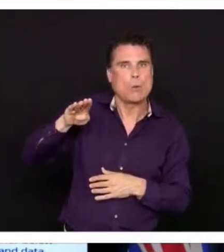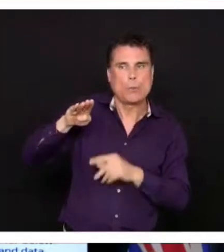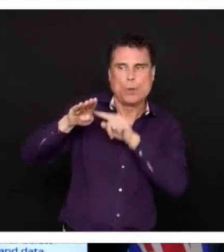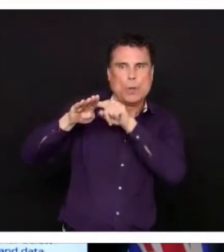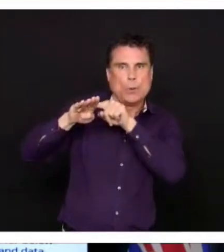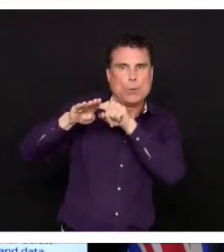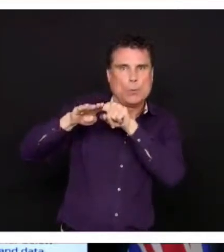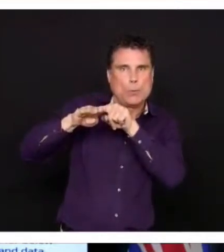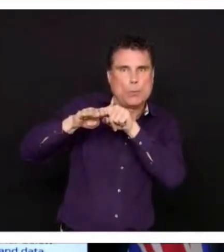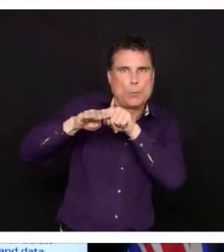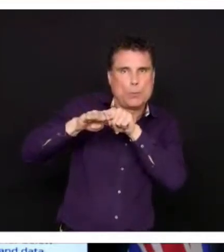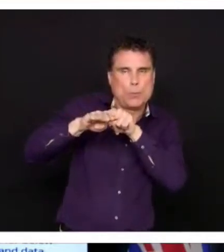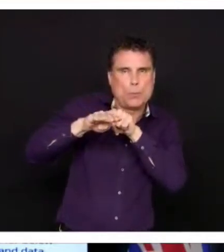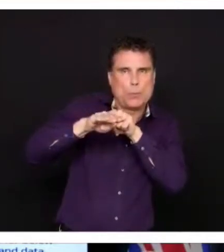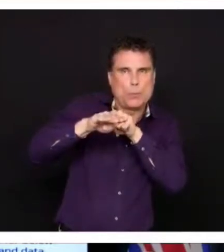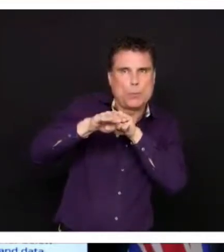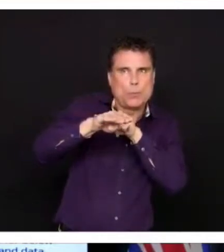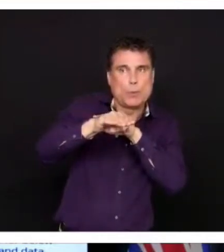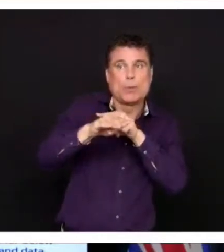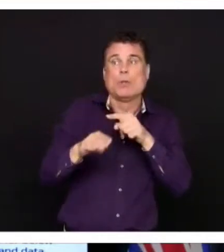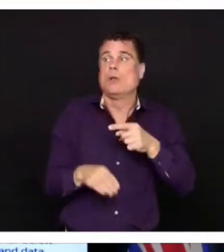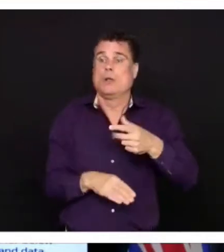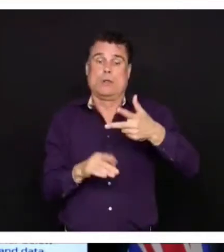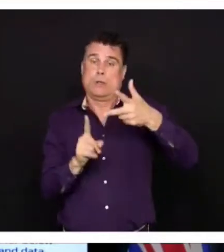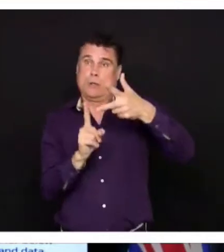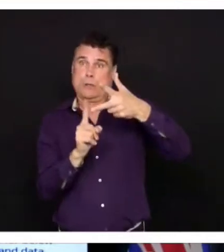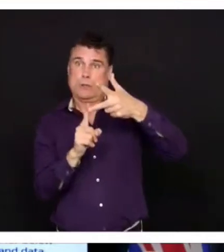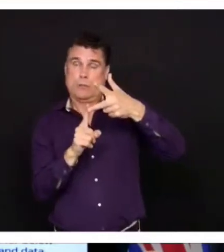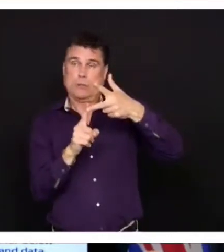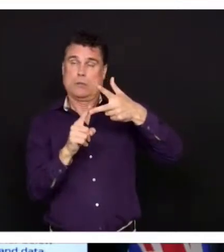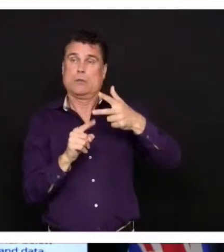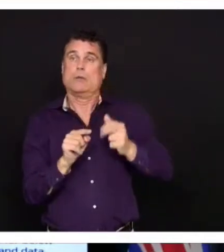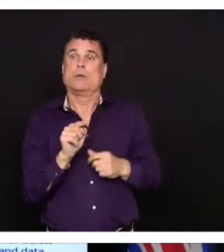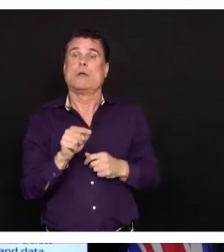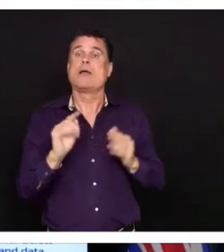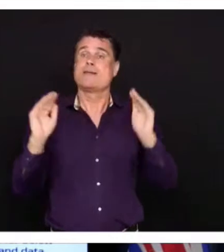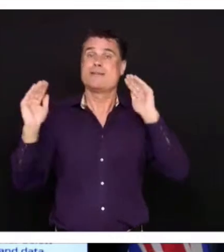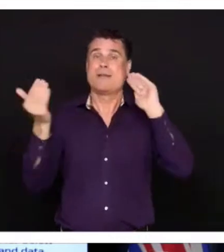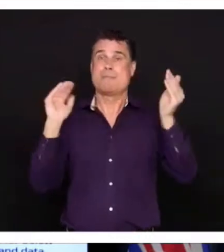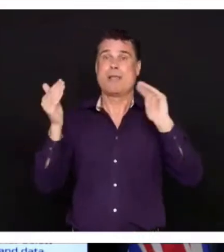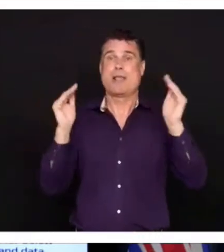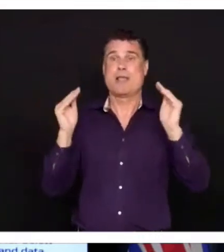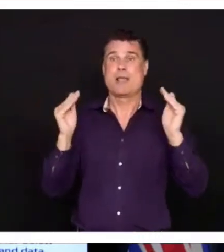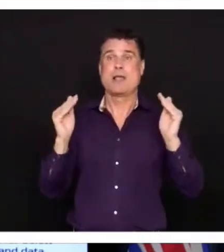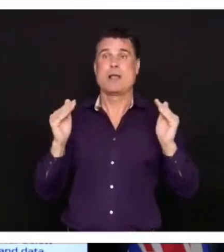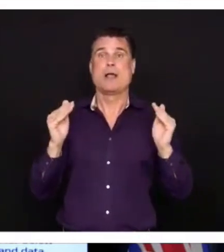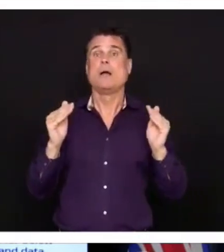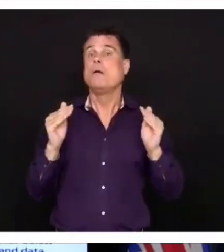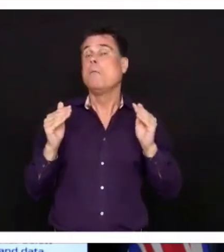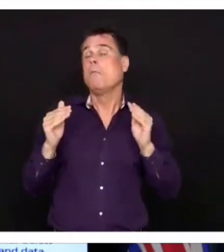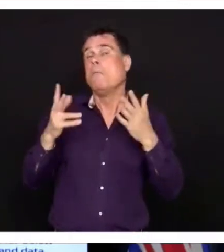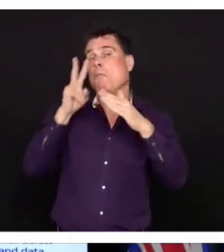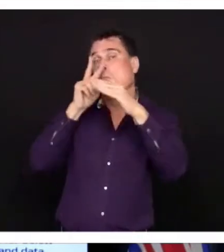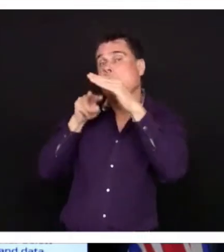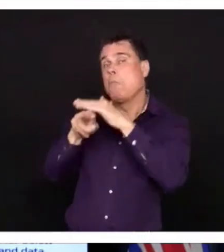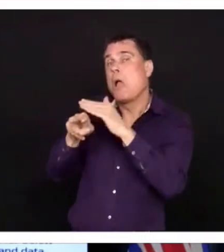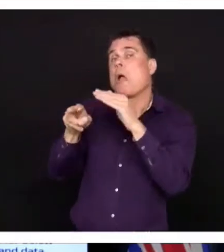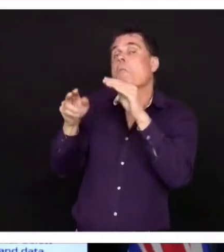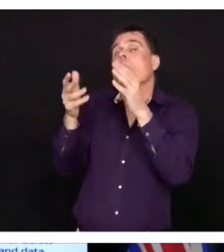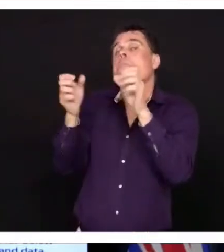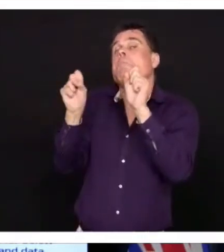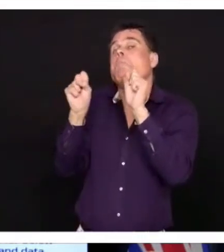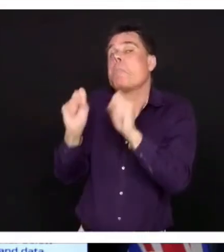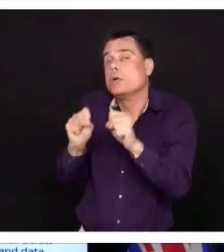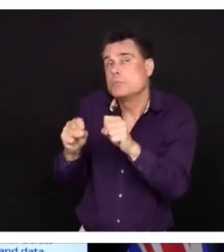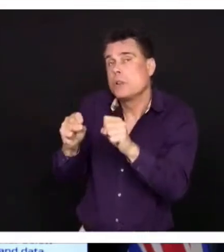physical distancing that we took. The fact that we took it to heart that we needed to stay home and stay with our families and our households.